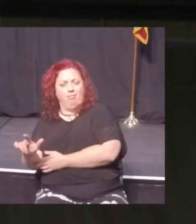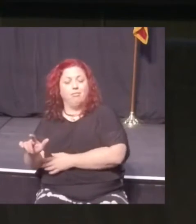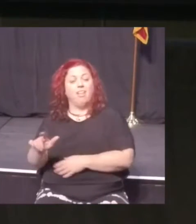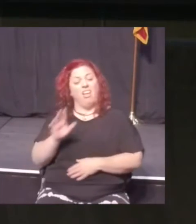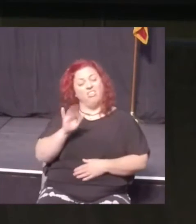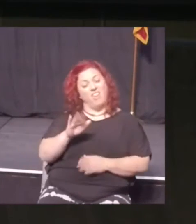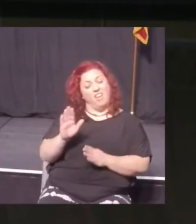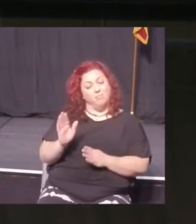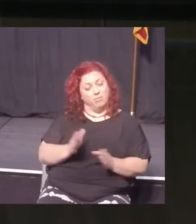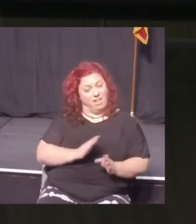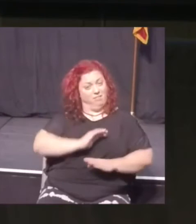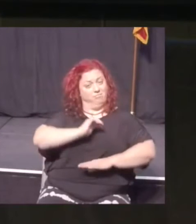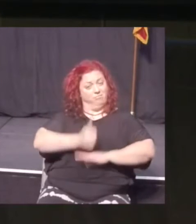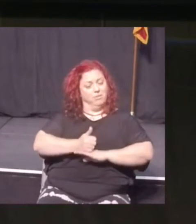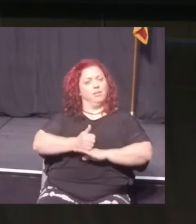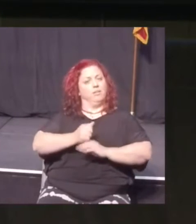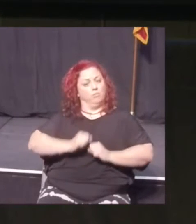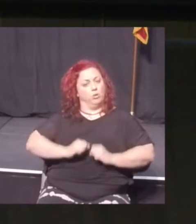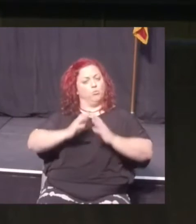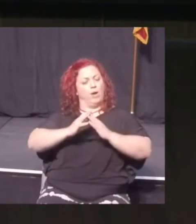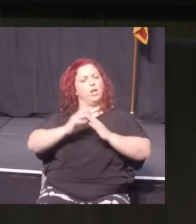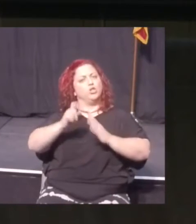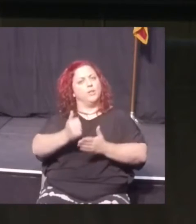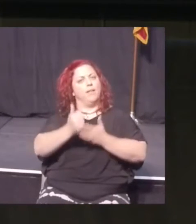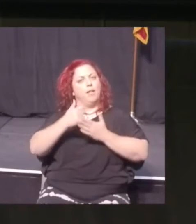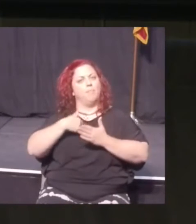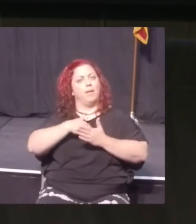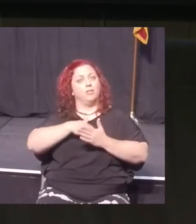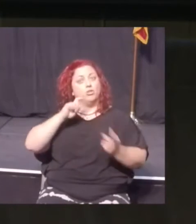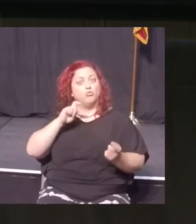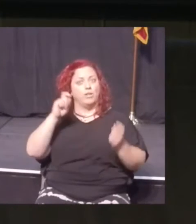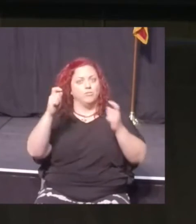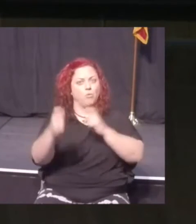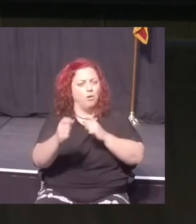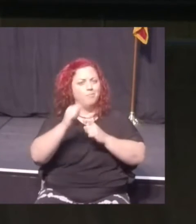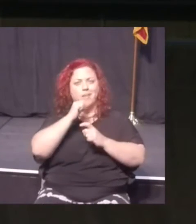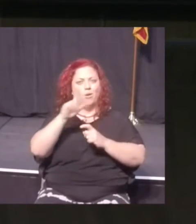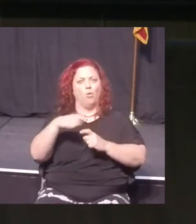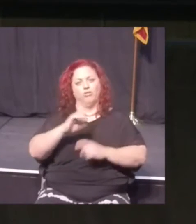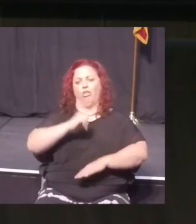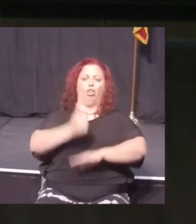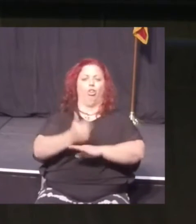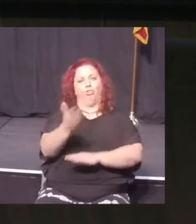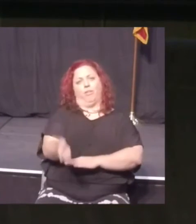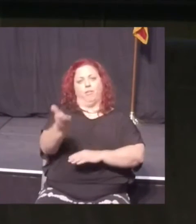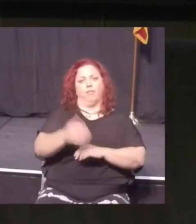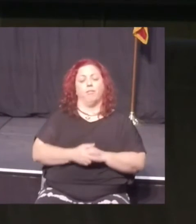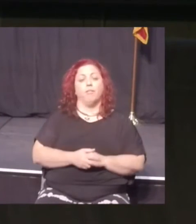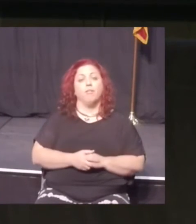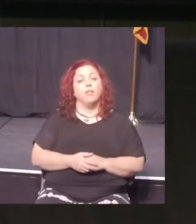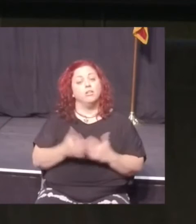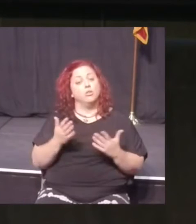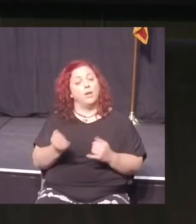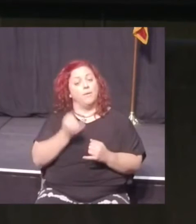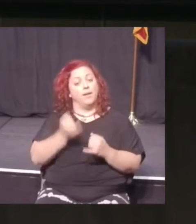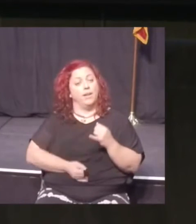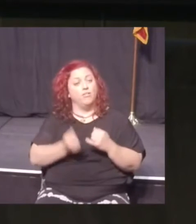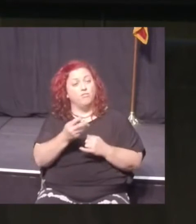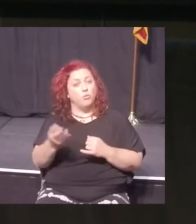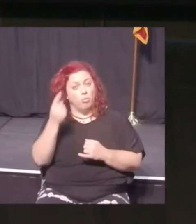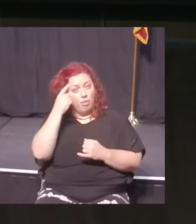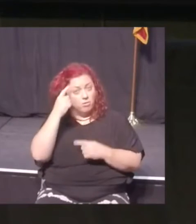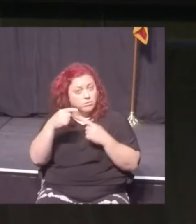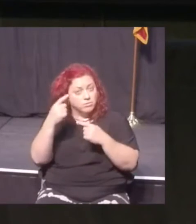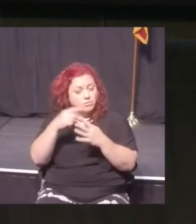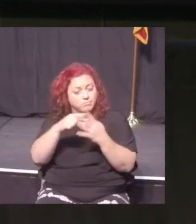create should help us transform, not just transact. So let me end with a few thoughts about